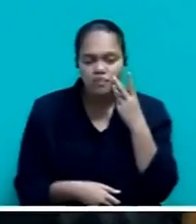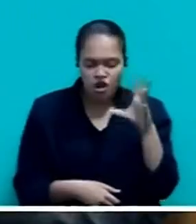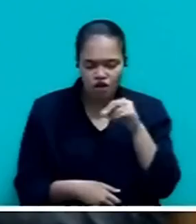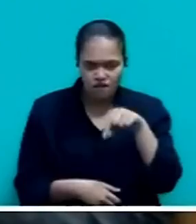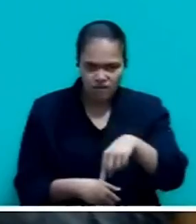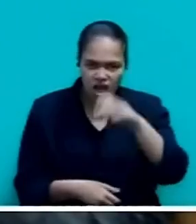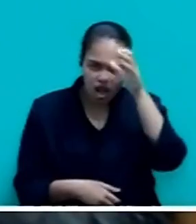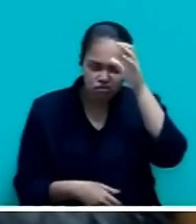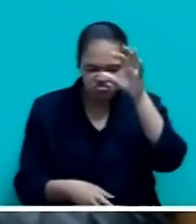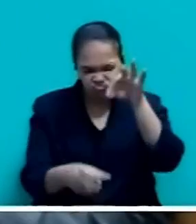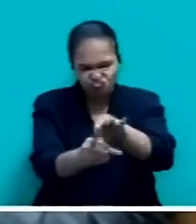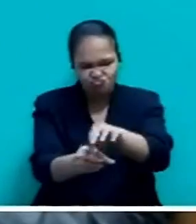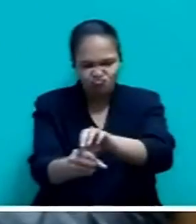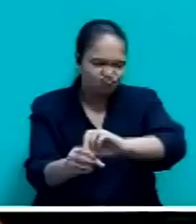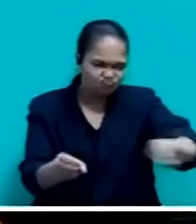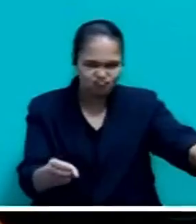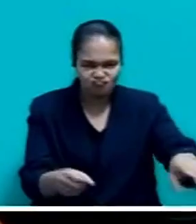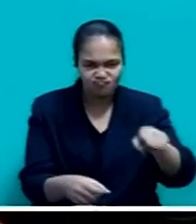Speaker.